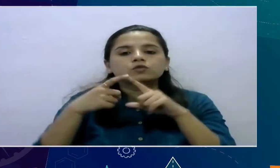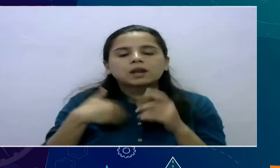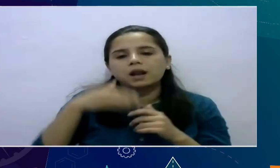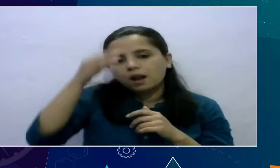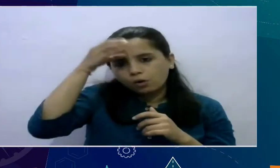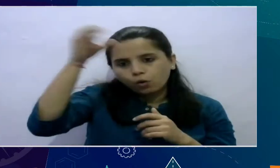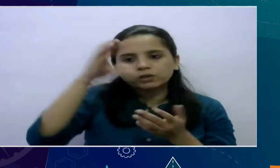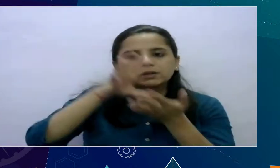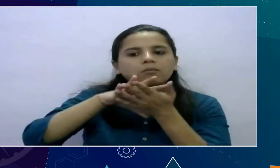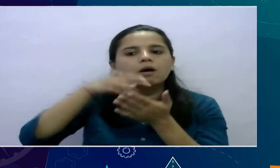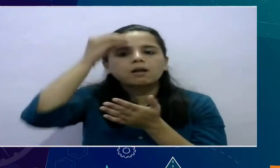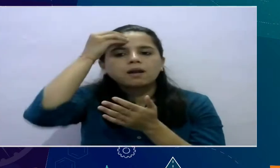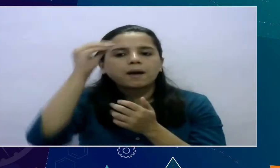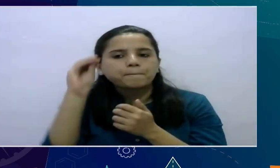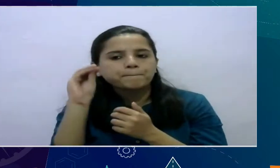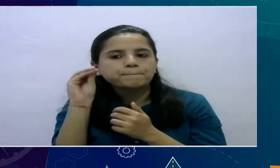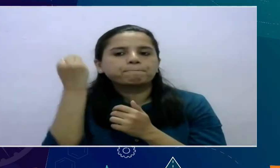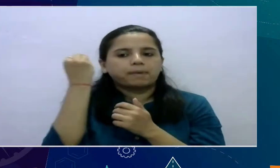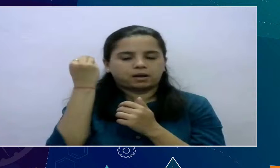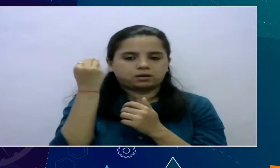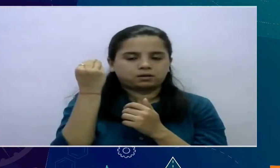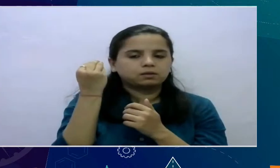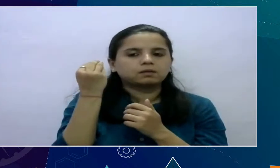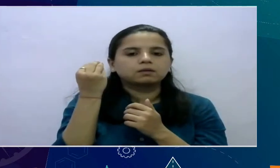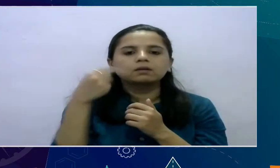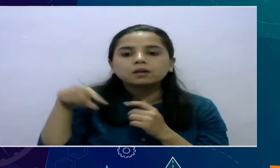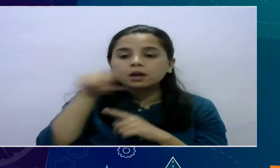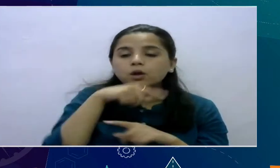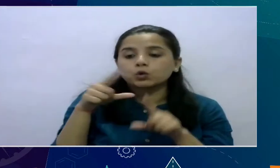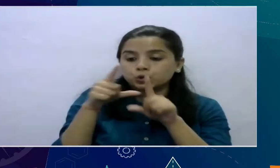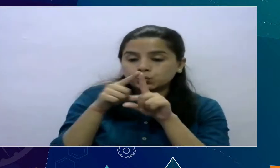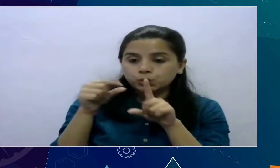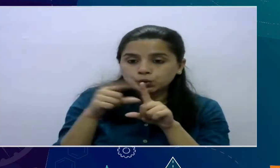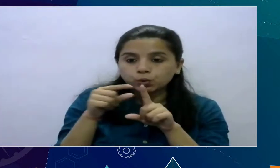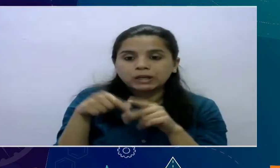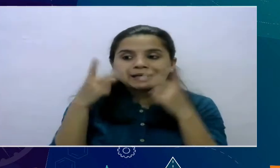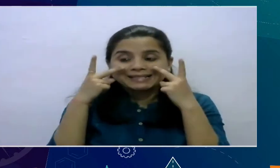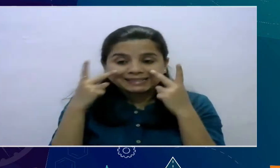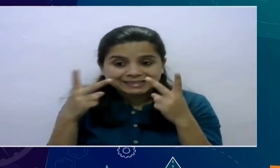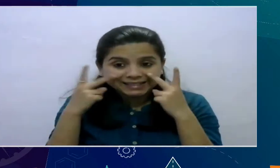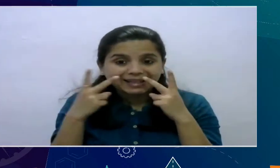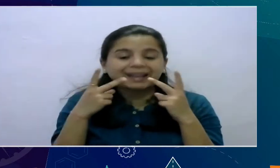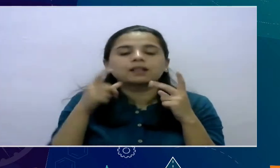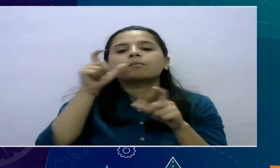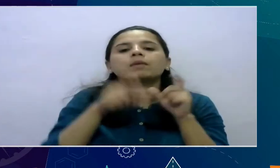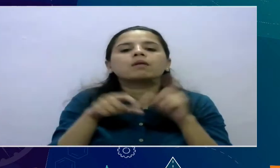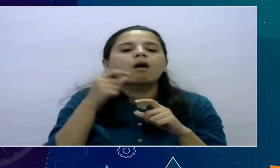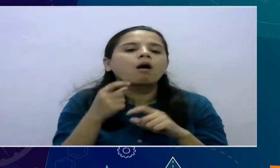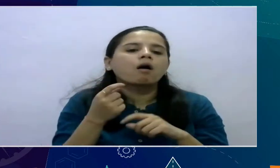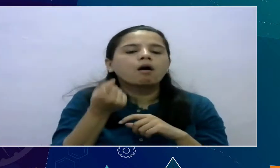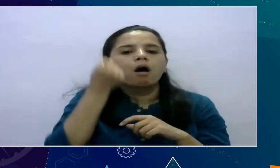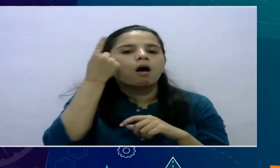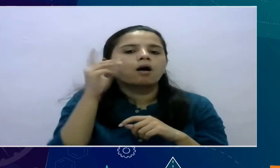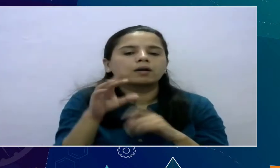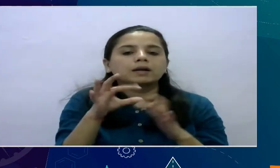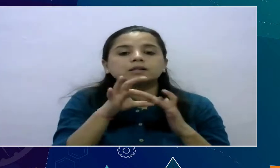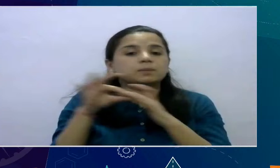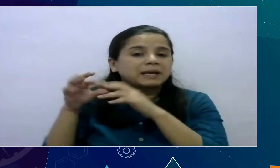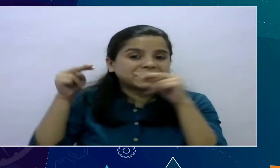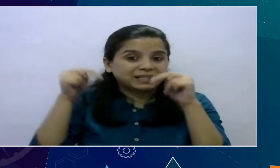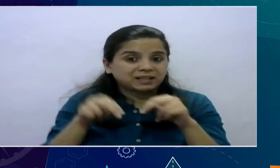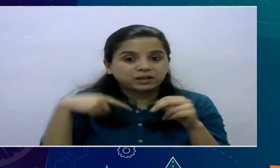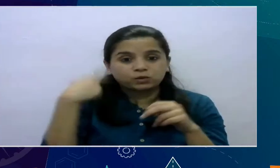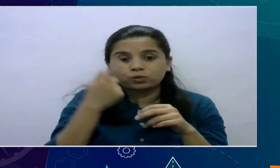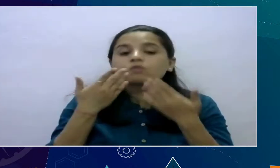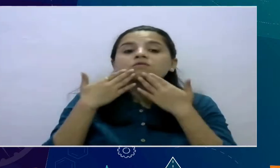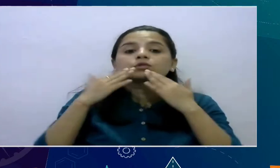in a better way when you are doing and seeing it. So children with special needs take a lot of